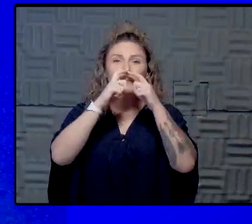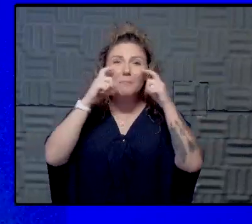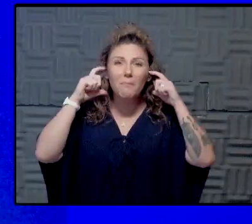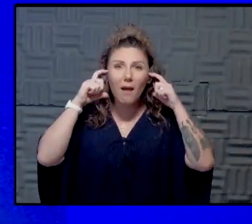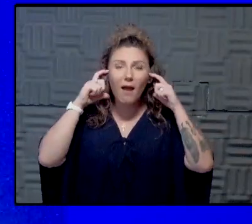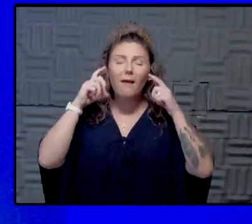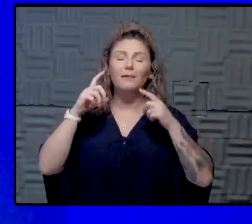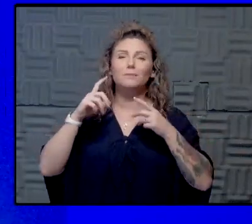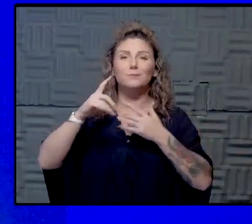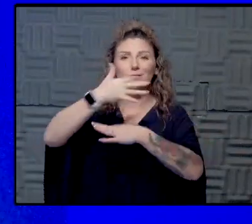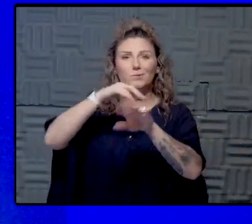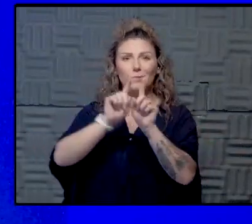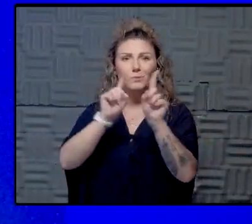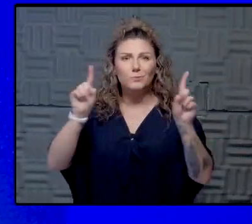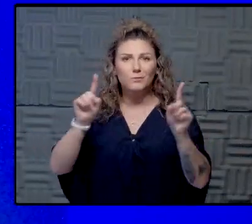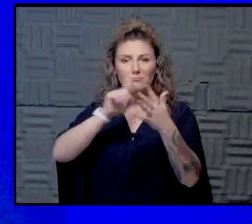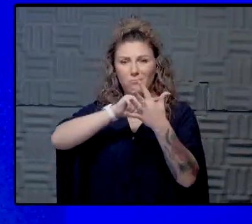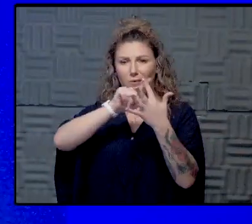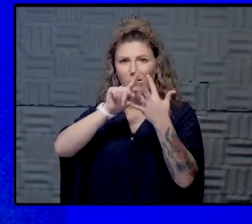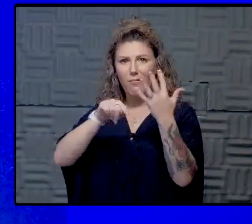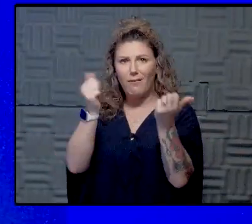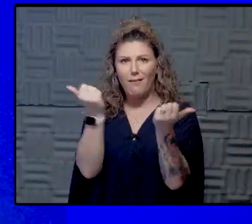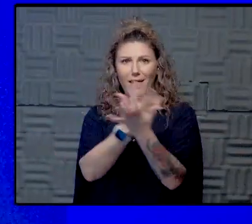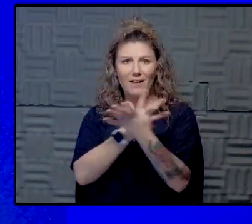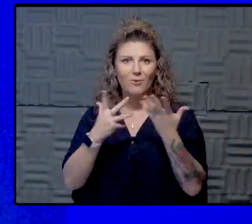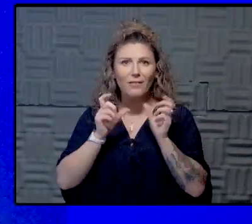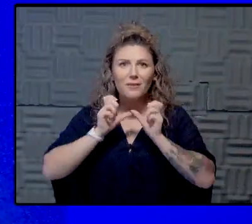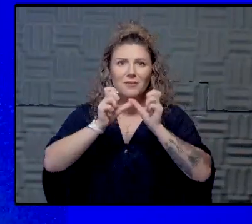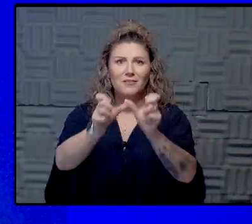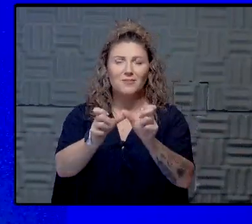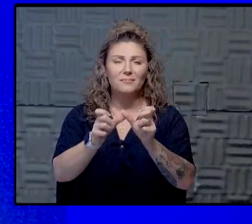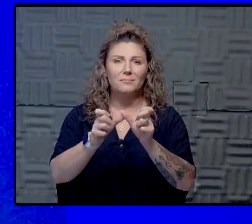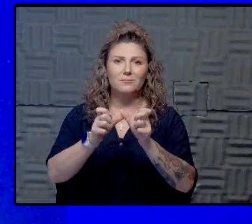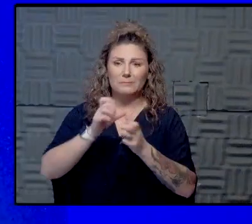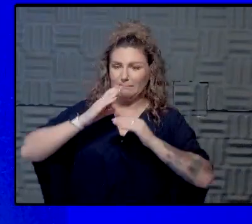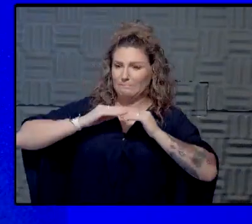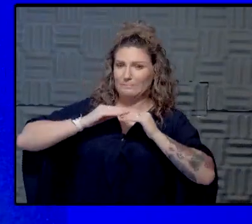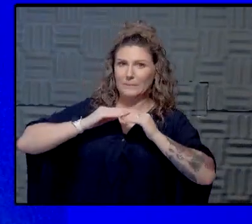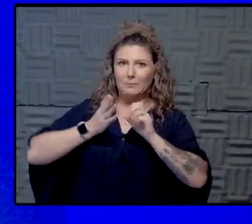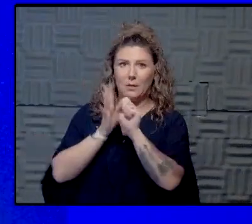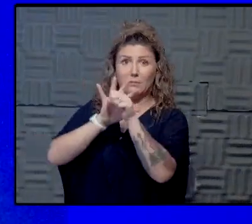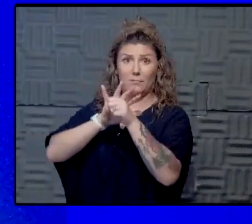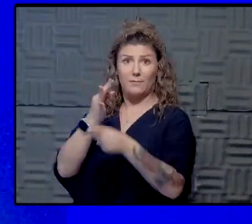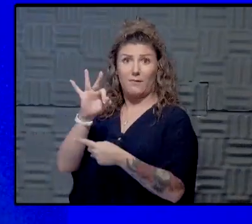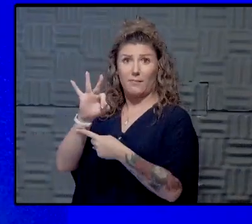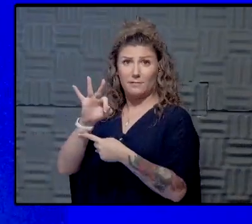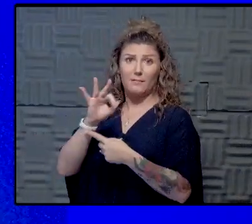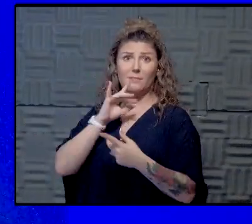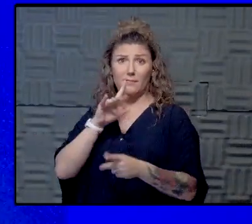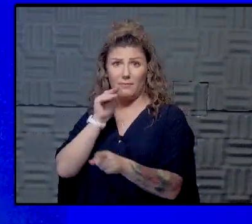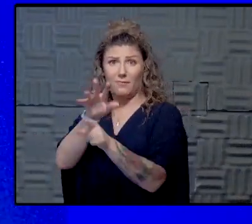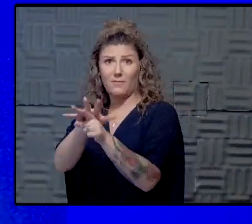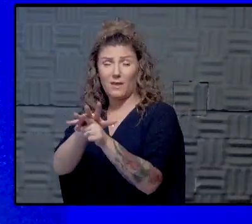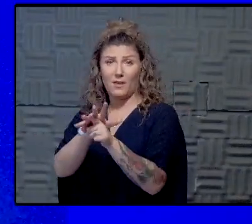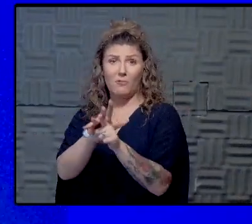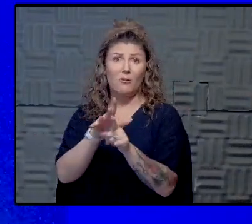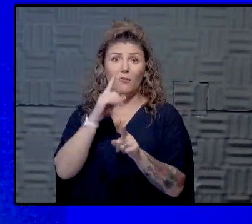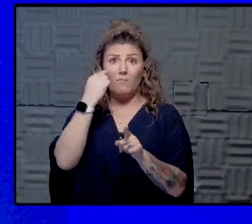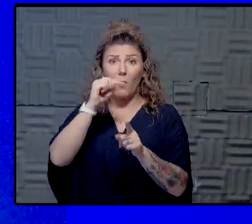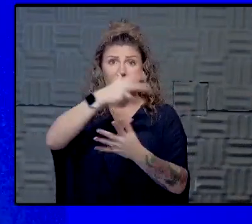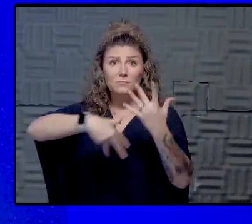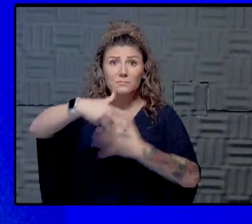mask and social distancing, all of the things that we've been doing to try to help minimize what the pandemic effect is on us as a